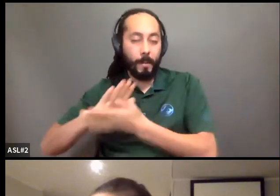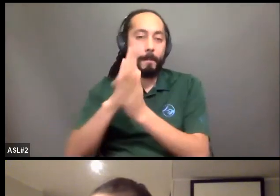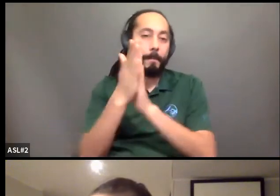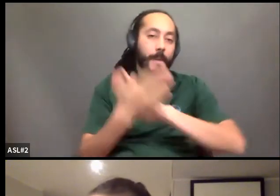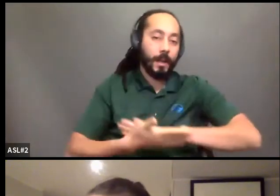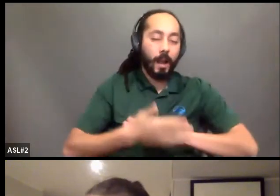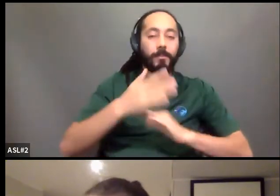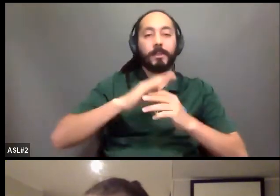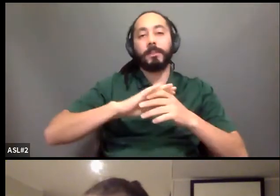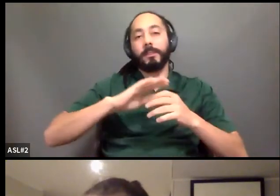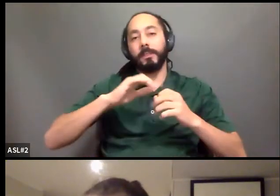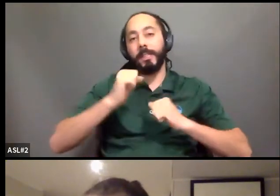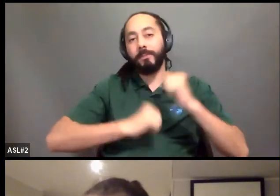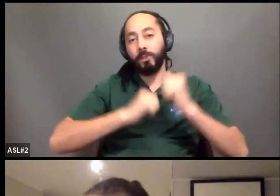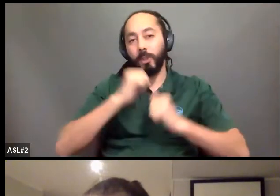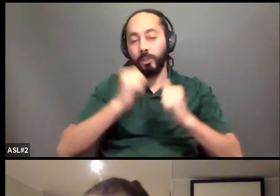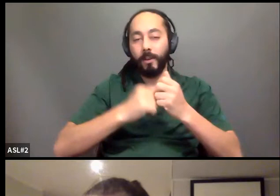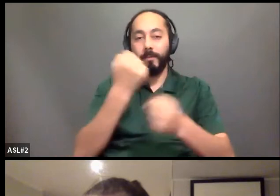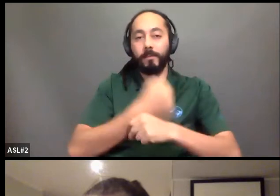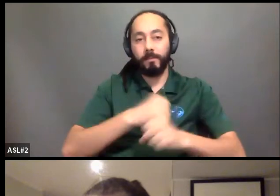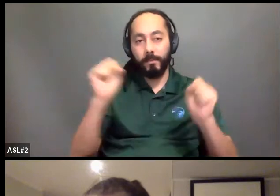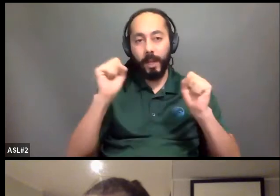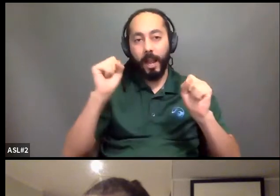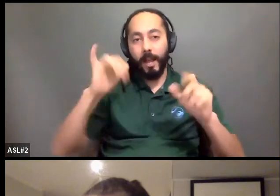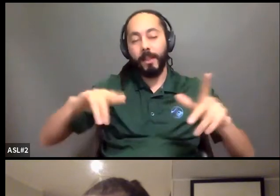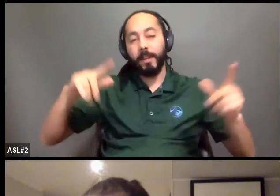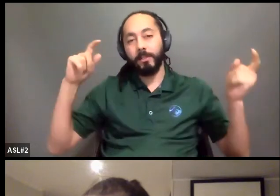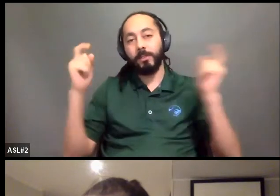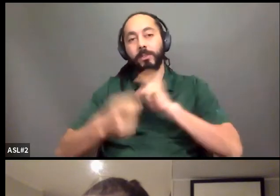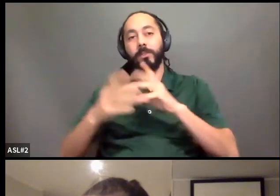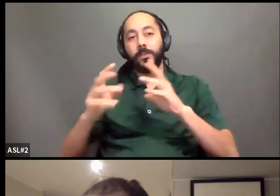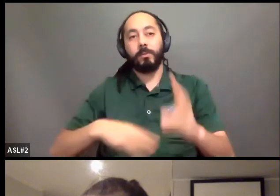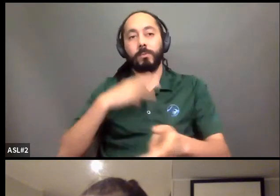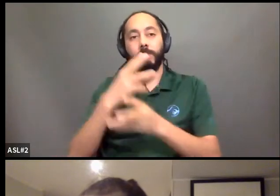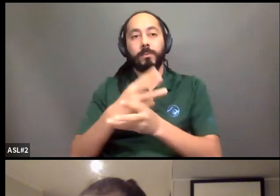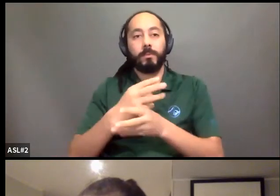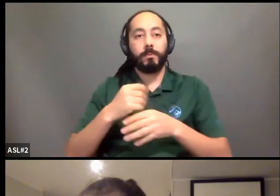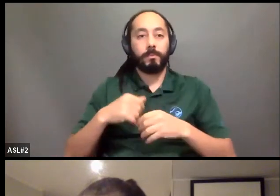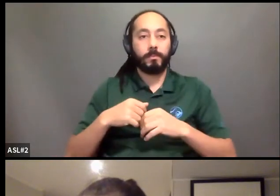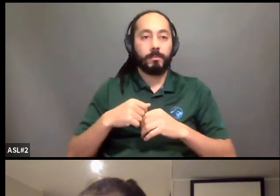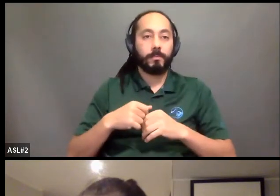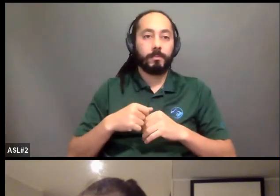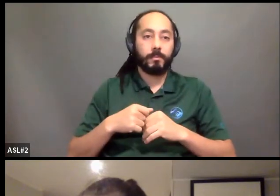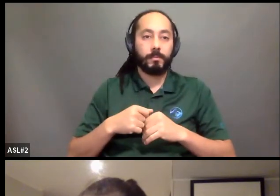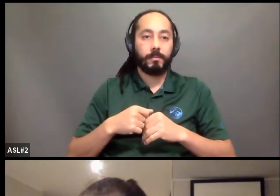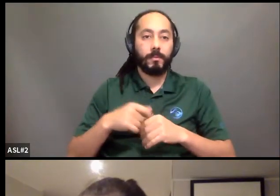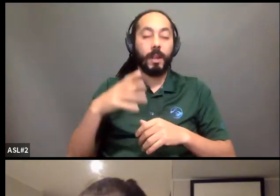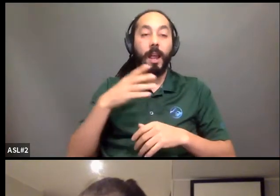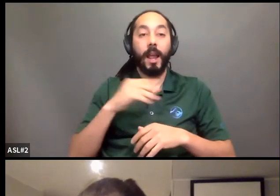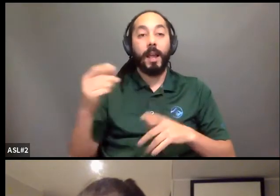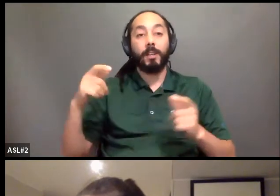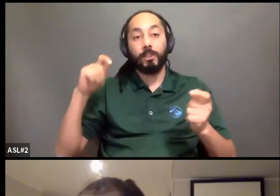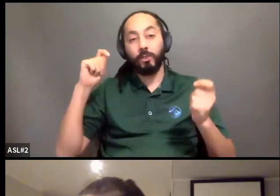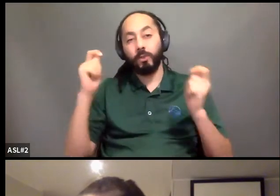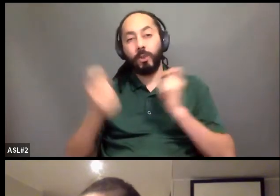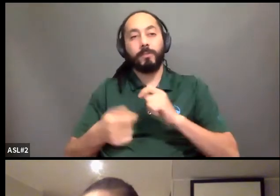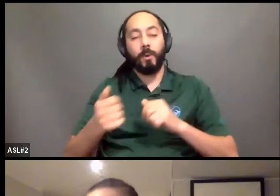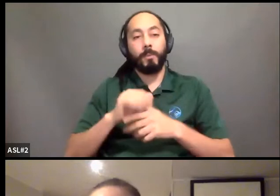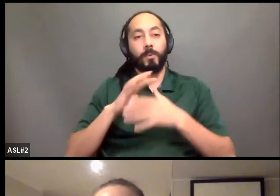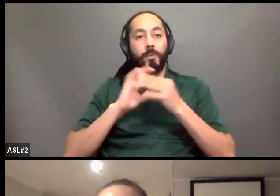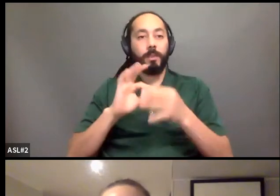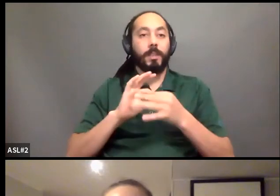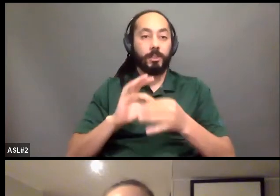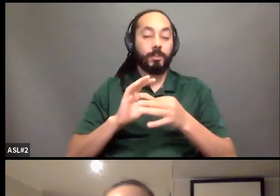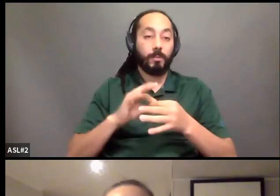liberation and infrastructure that transforms the world, you know, and transforms the relationship, because it's relationships